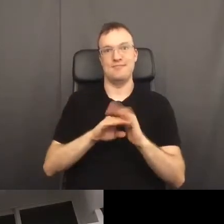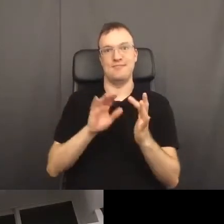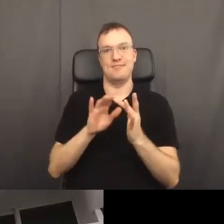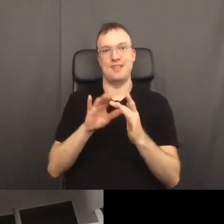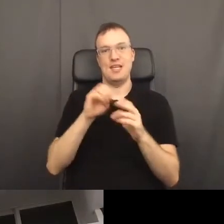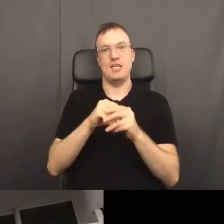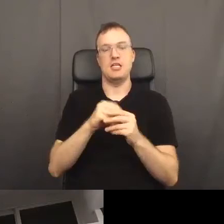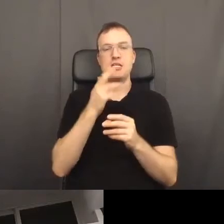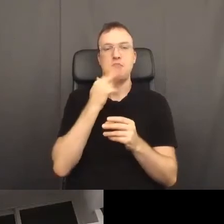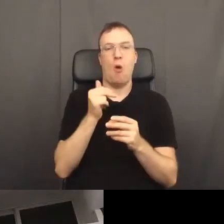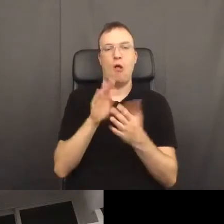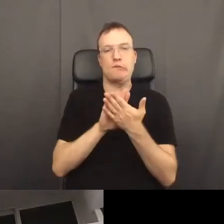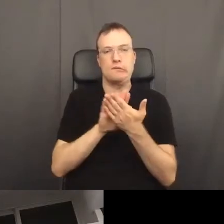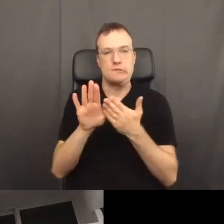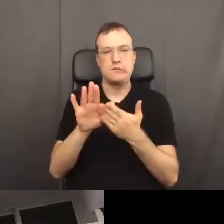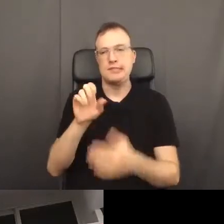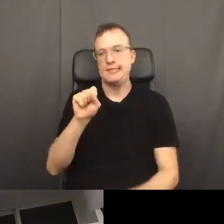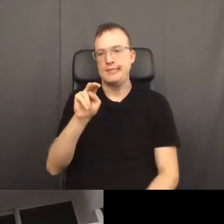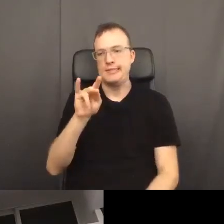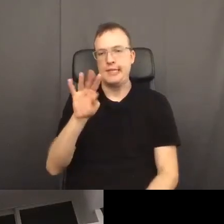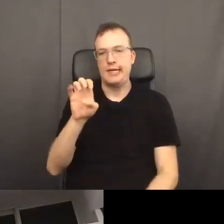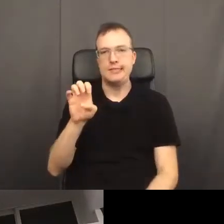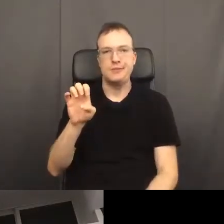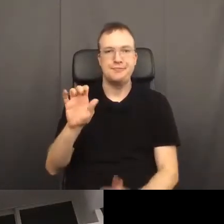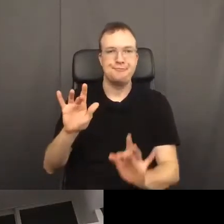of sanitized visiting rooms with